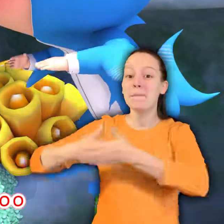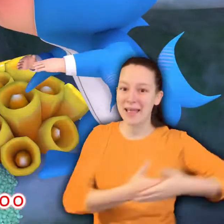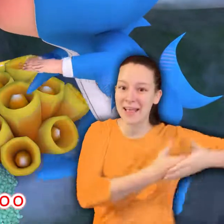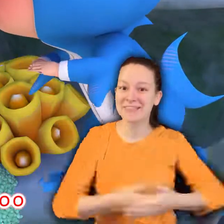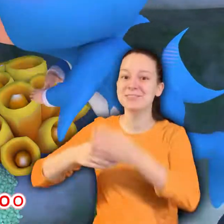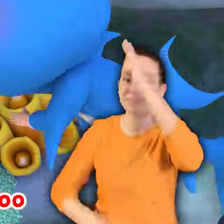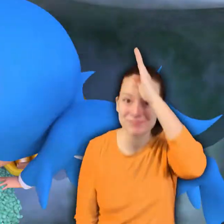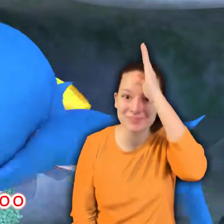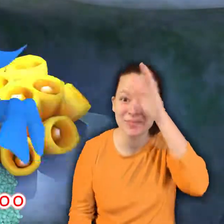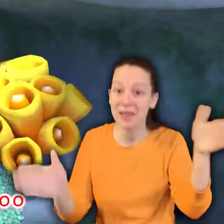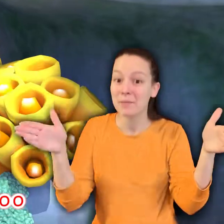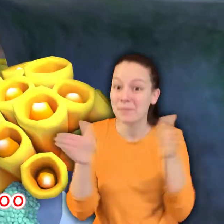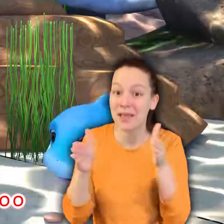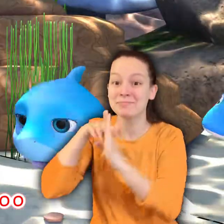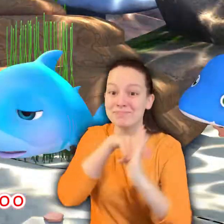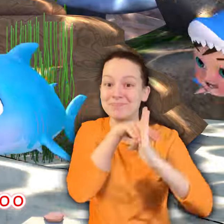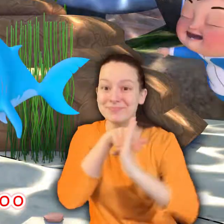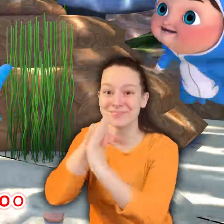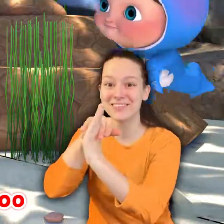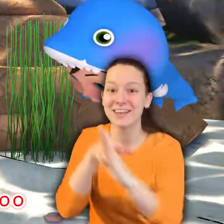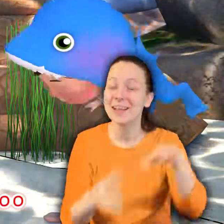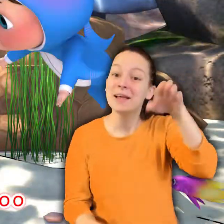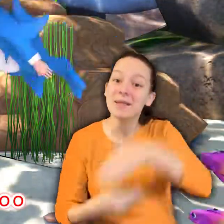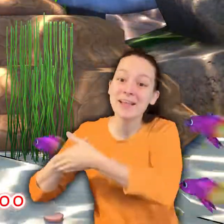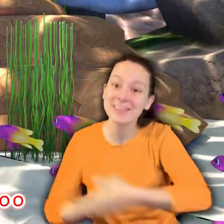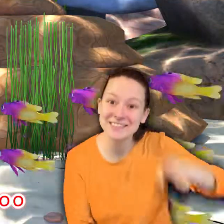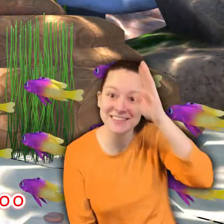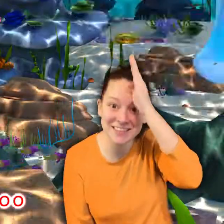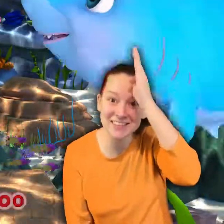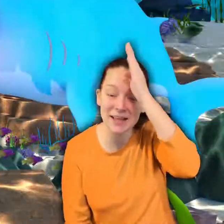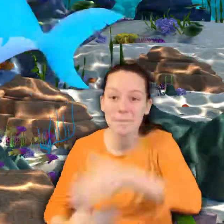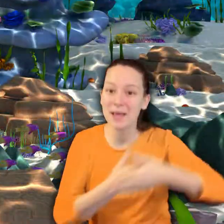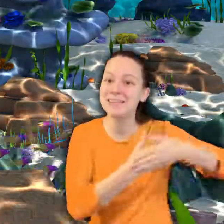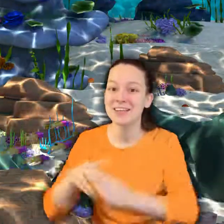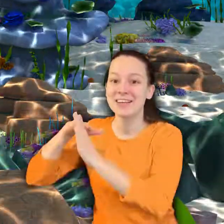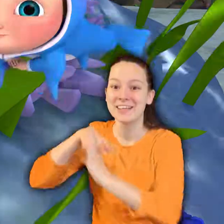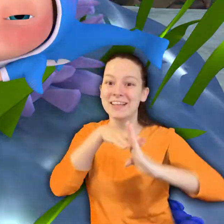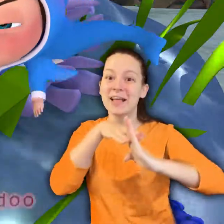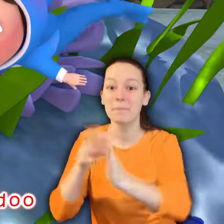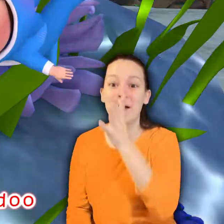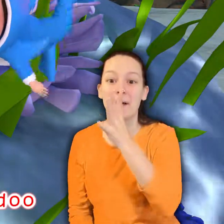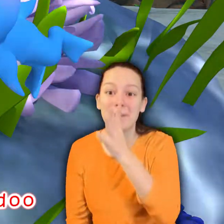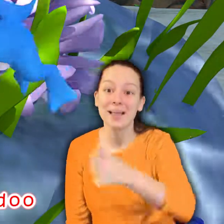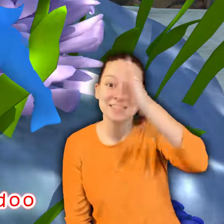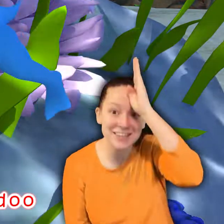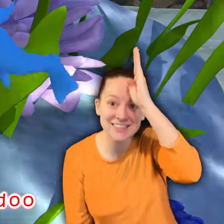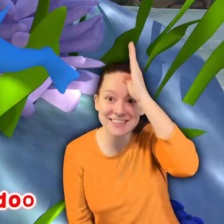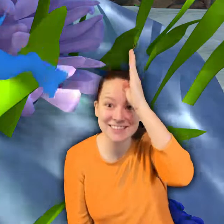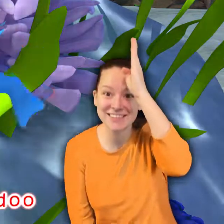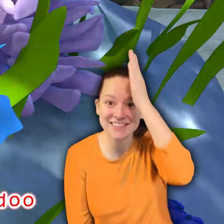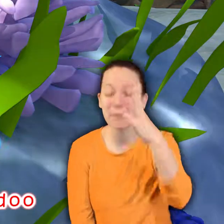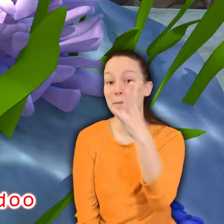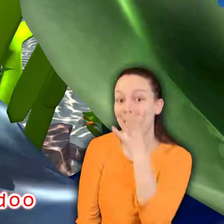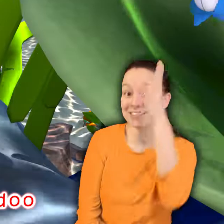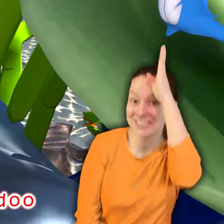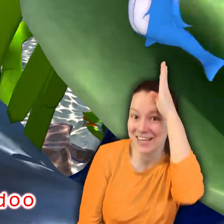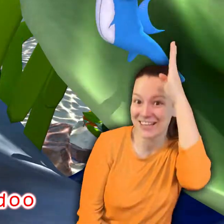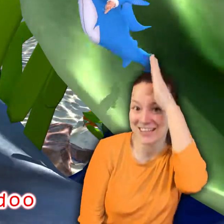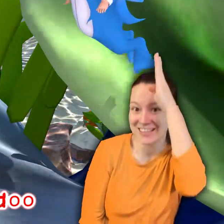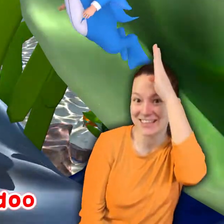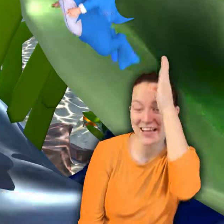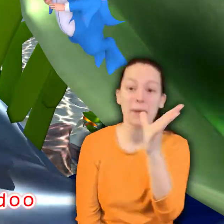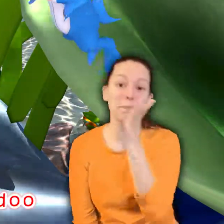Baby shark. Baby shark. Baby shark. Baby shark. Mommy shark. Mommy